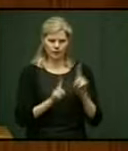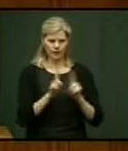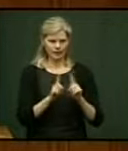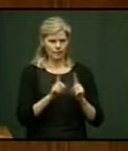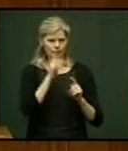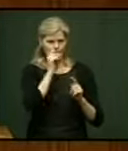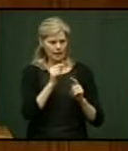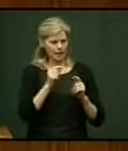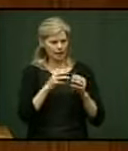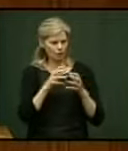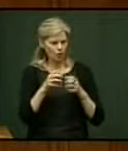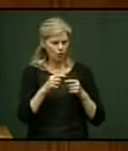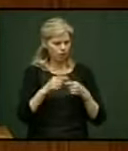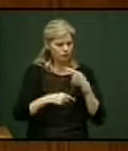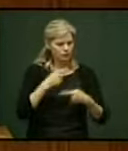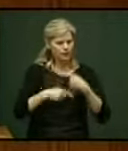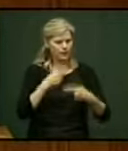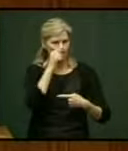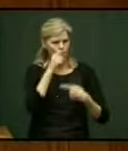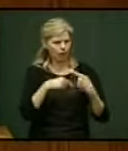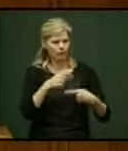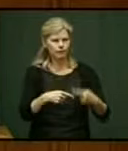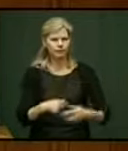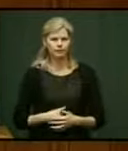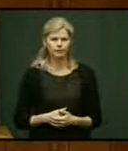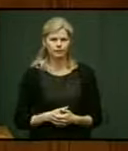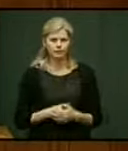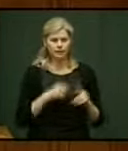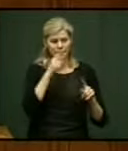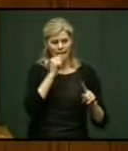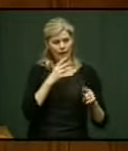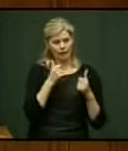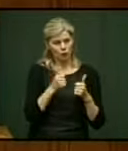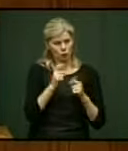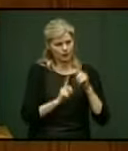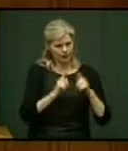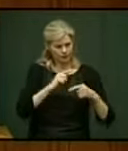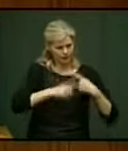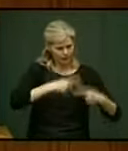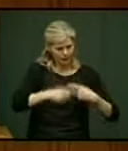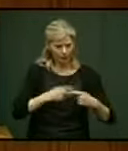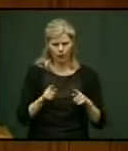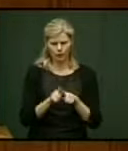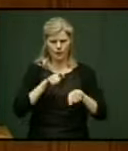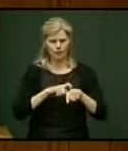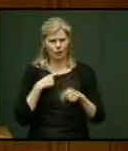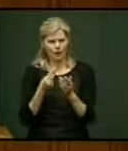government, households, businesses money while facilitating economic development. So why aren't we doing that?